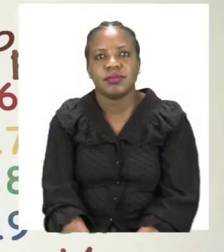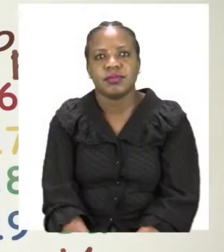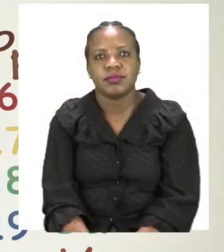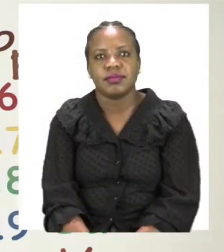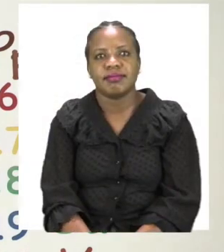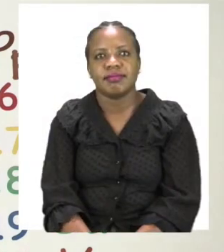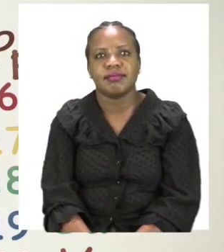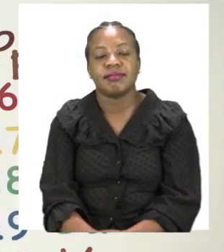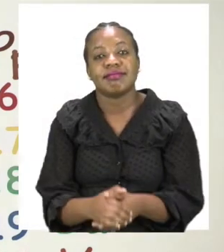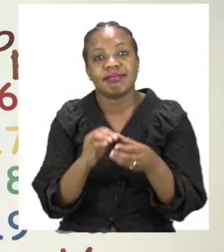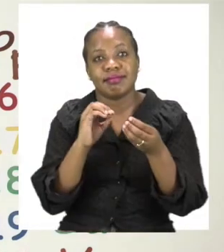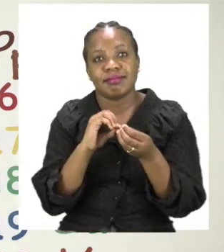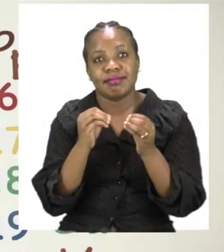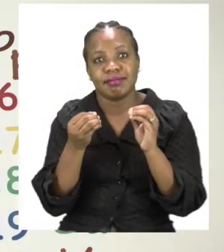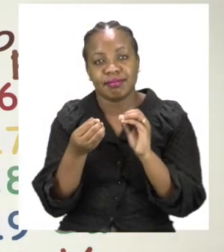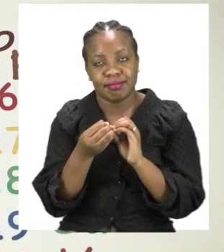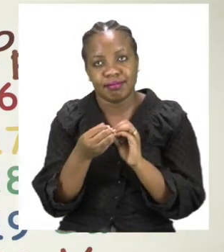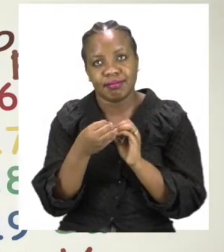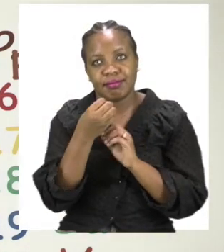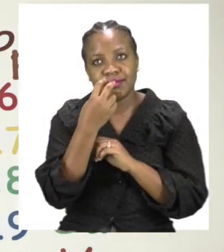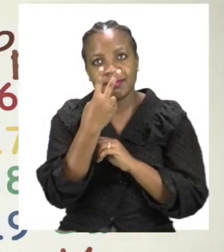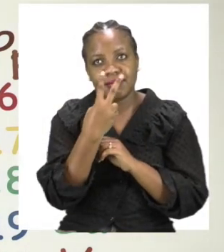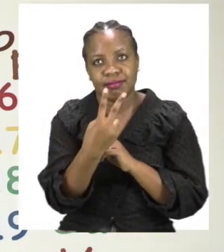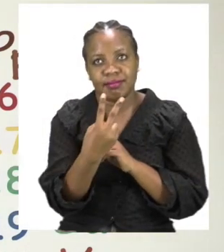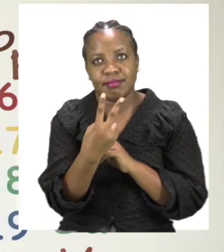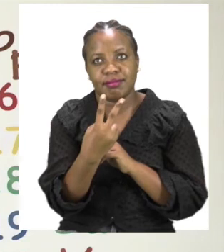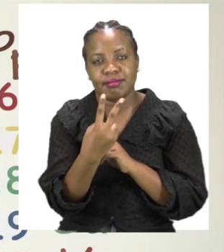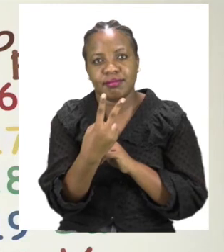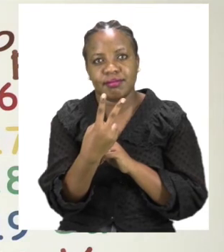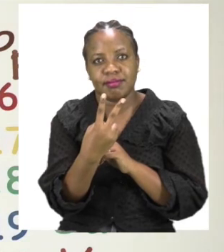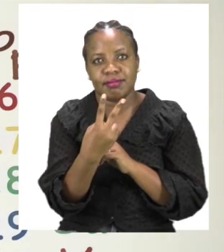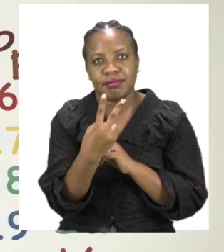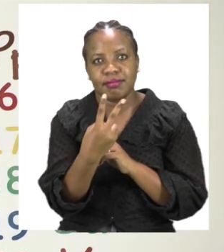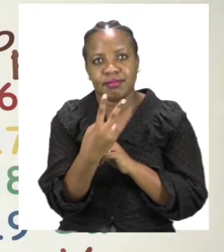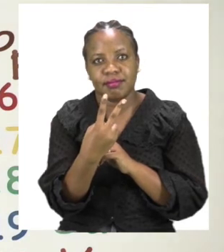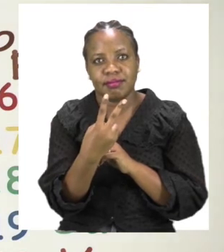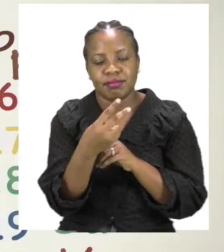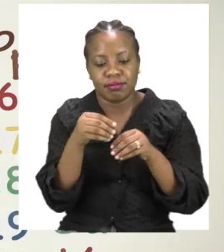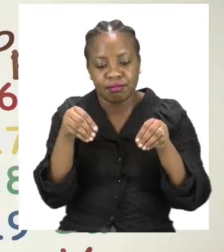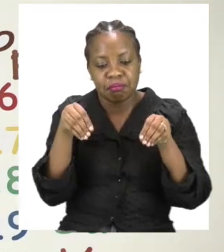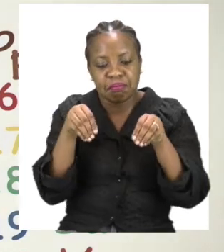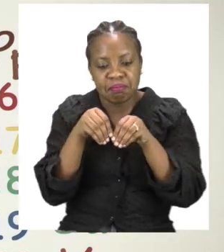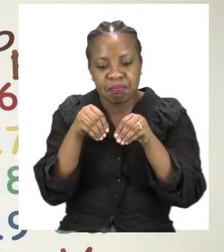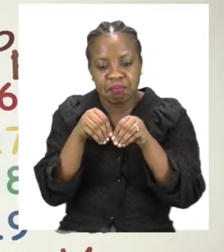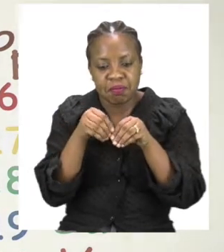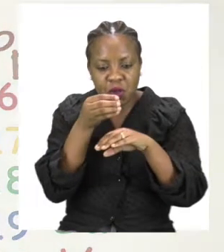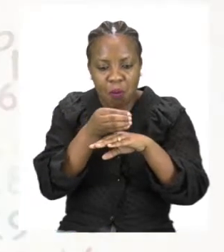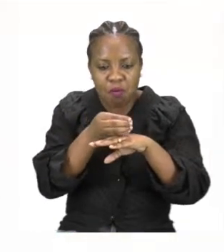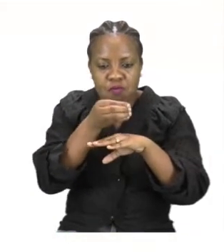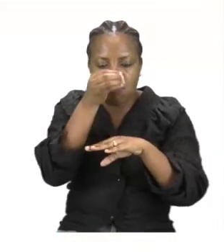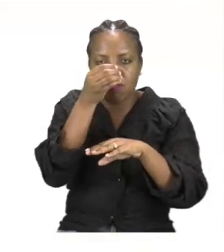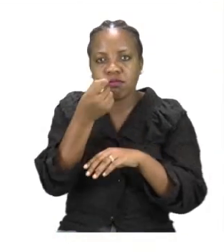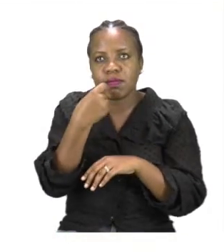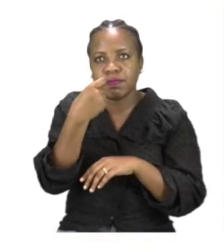For number 2, we are going to be making a bottle of pills. Let's take a look at what